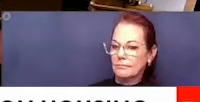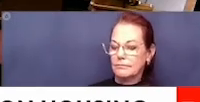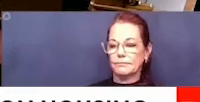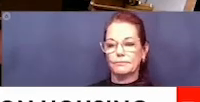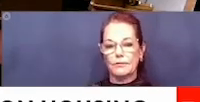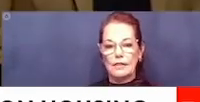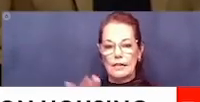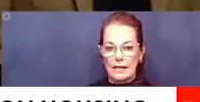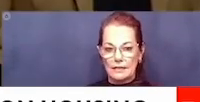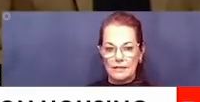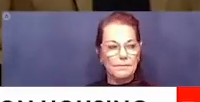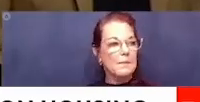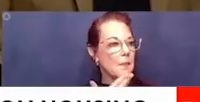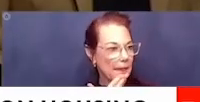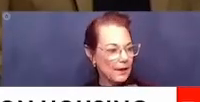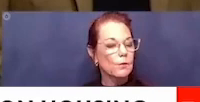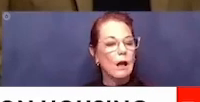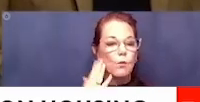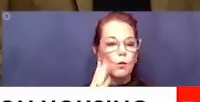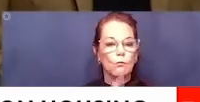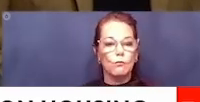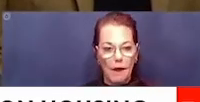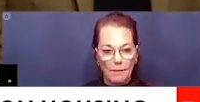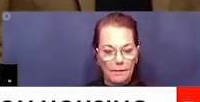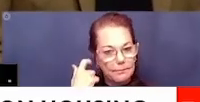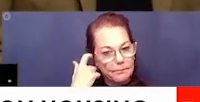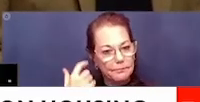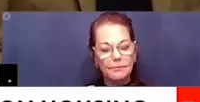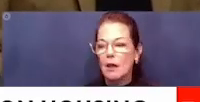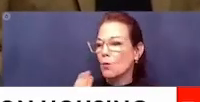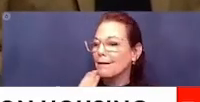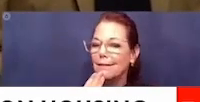I'll wrap up by saying that I want to start by thanking each of our witnesses for